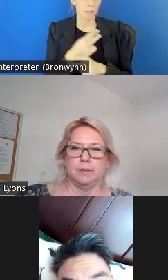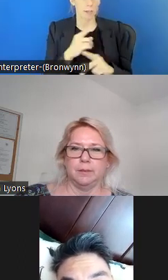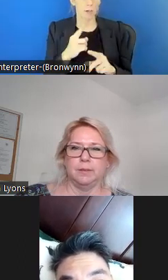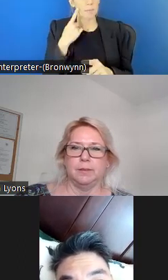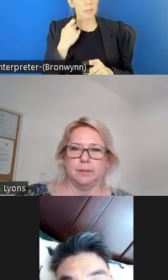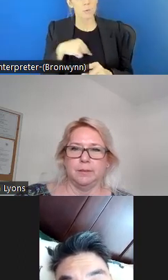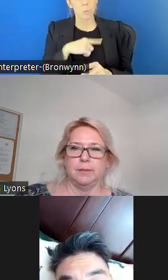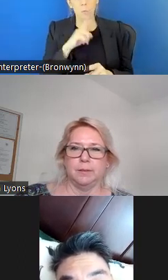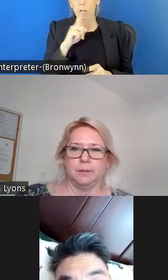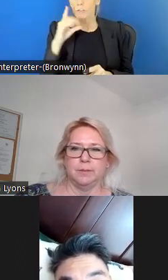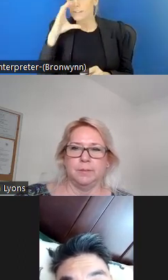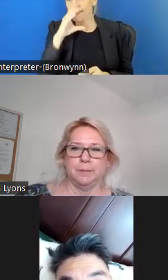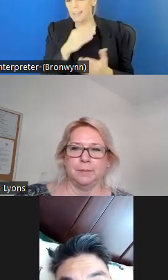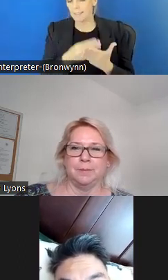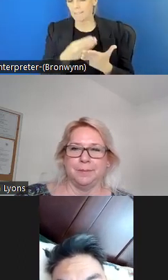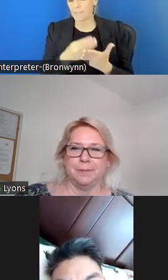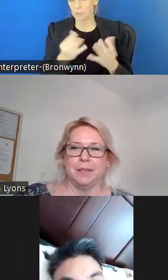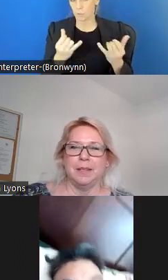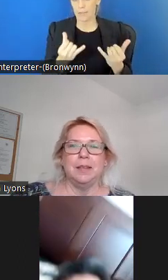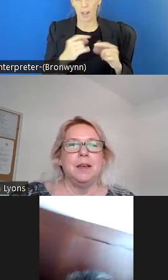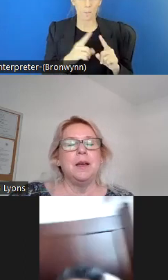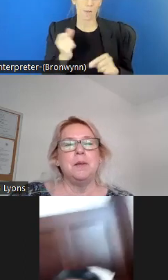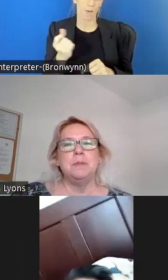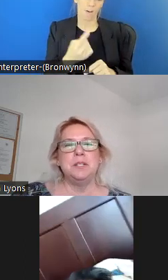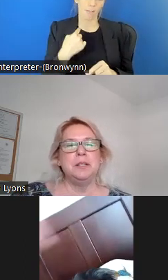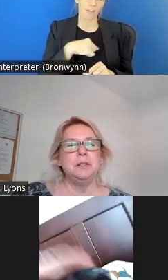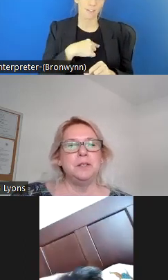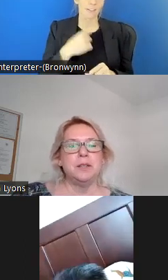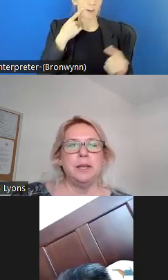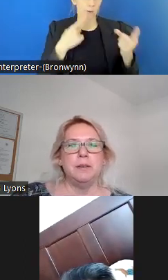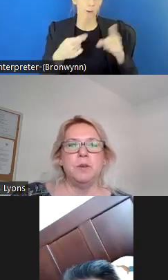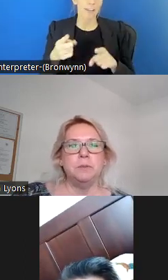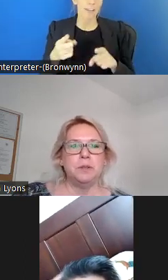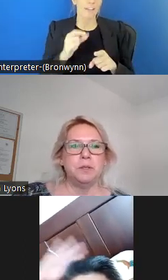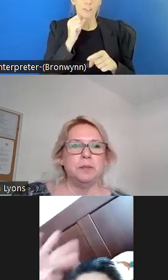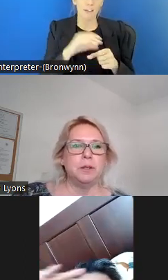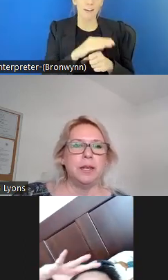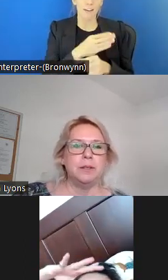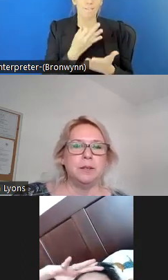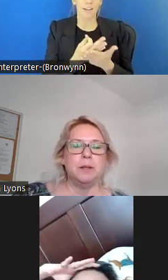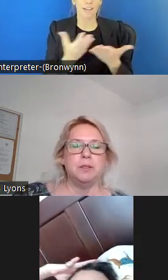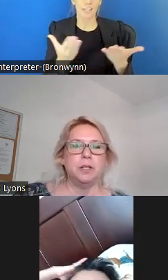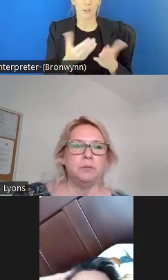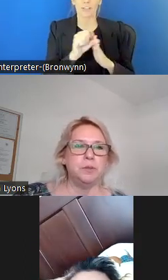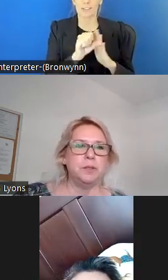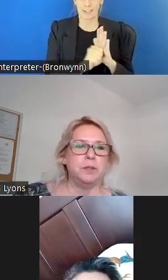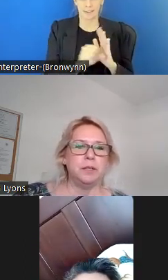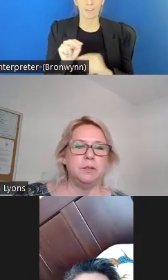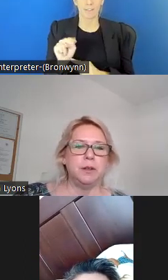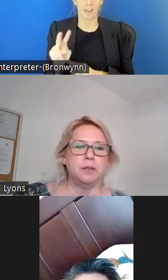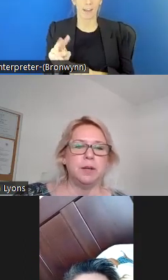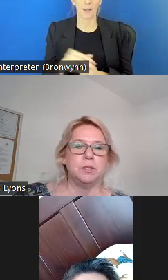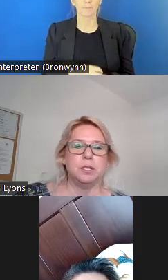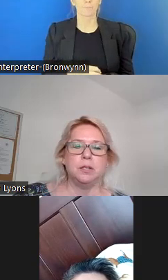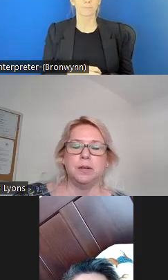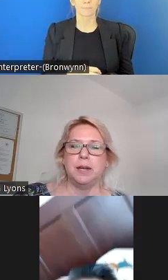there's not enough benefits counseling in the state of Nevada. Michelle, it looks like we have one person with their hand up, John Rosenlund. If